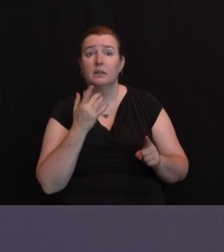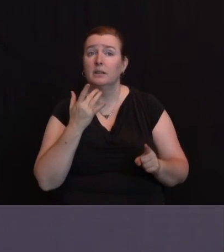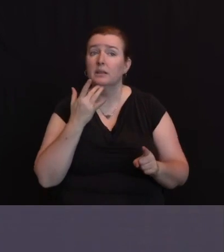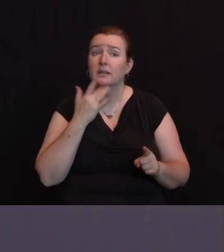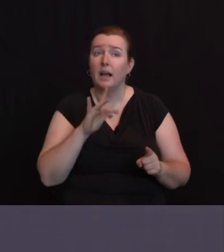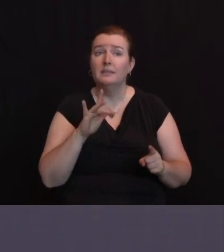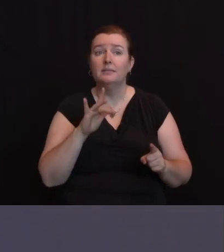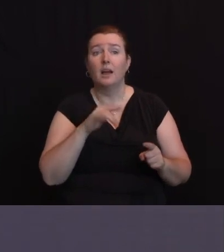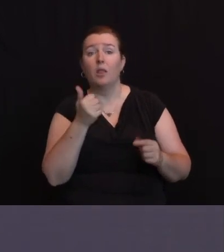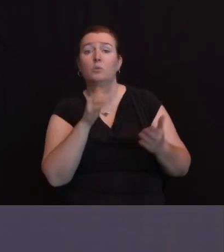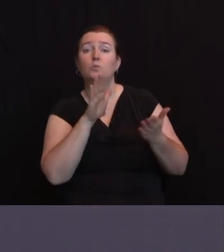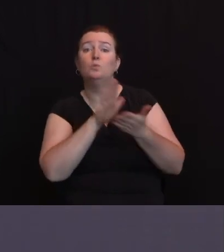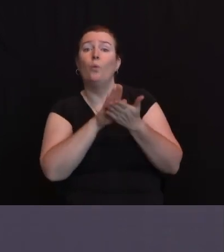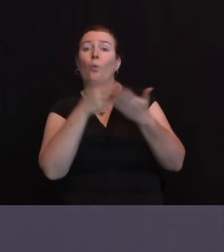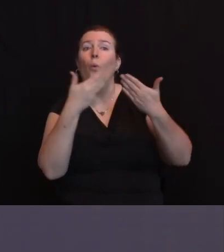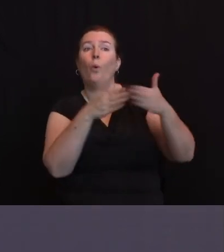pandemic